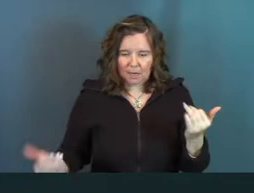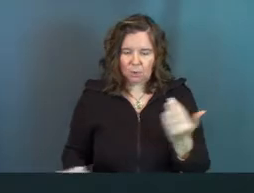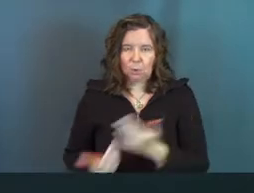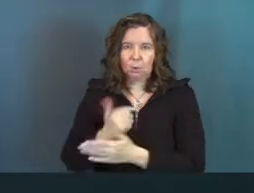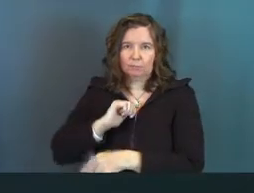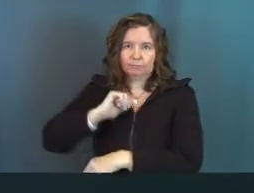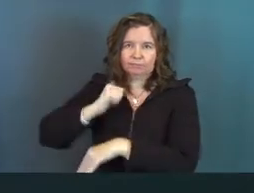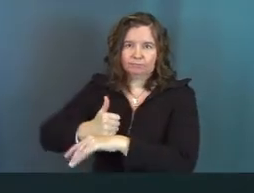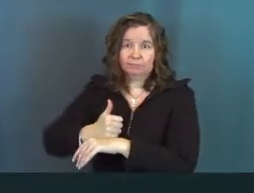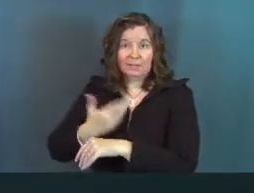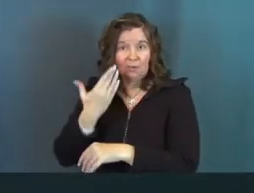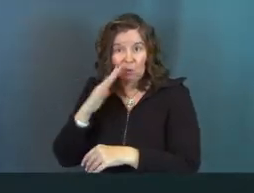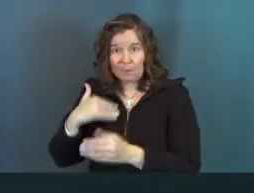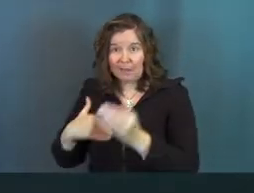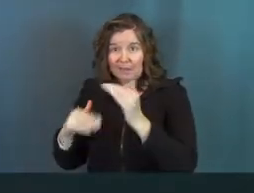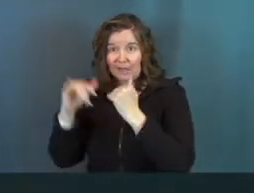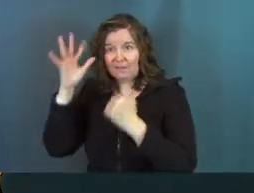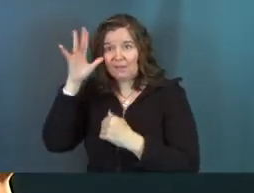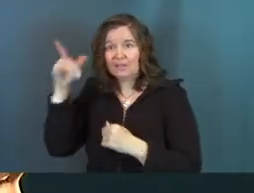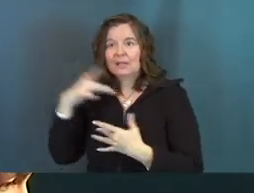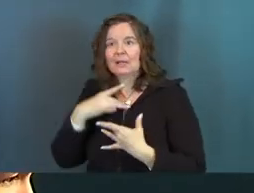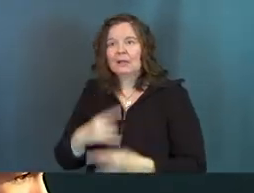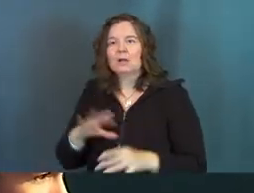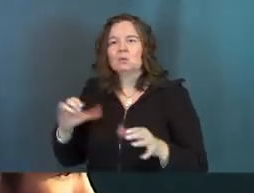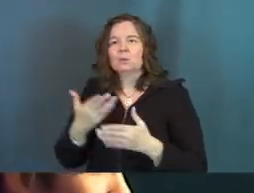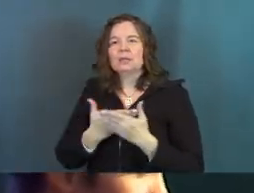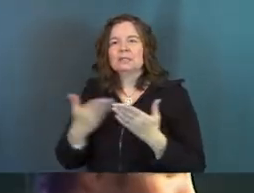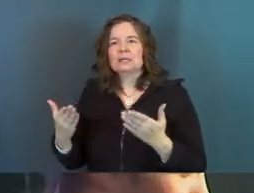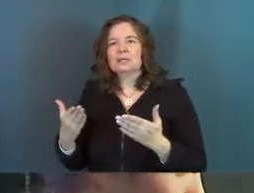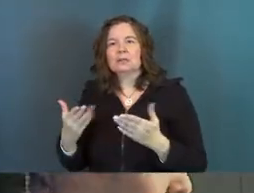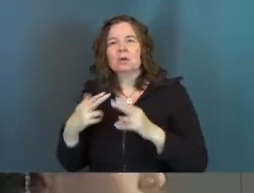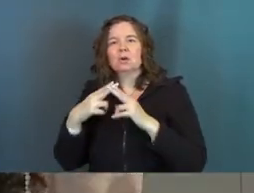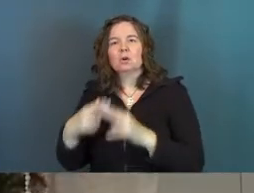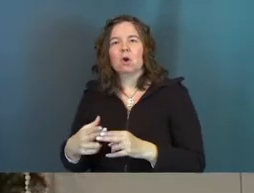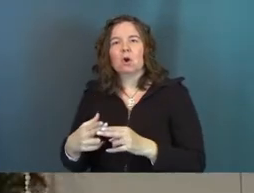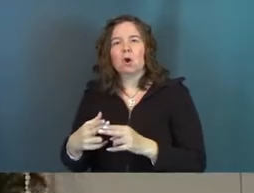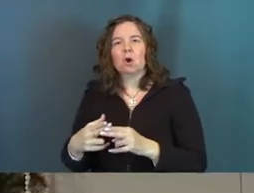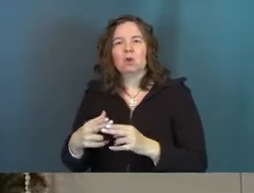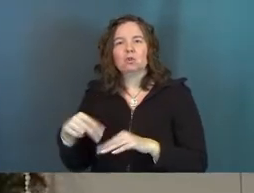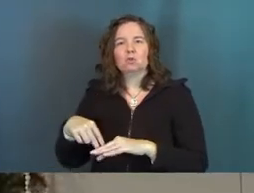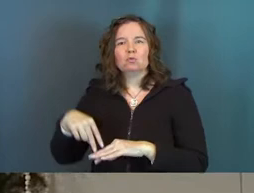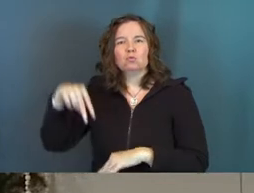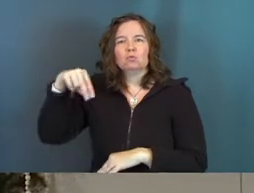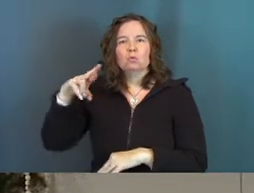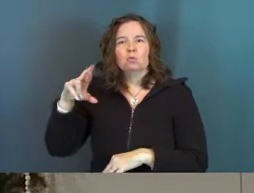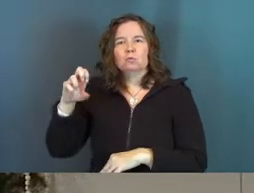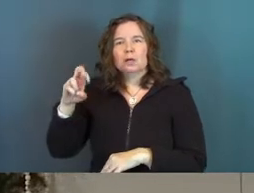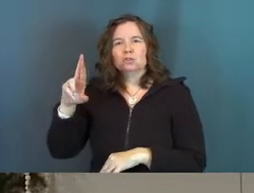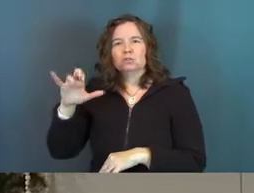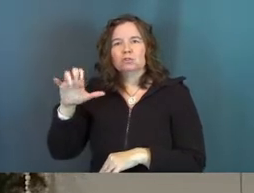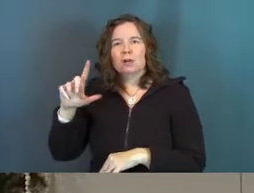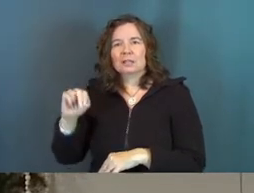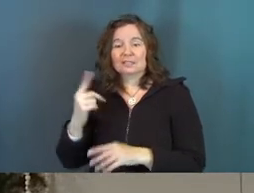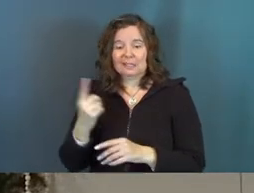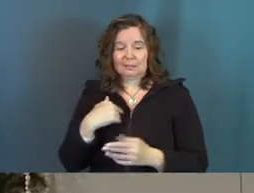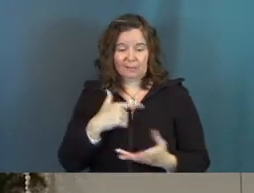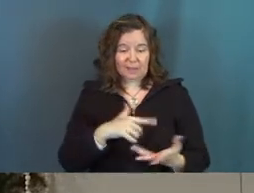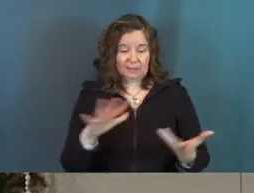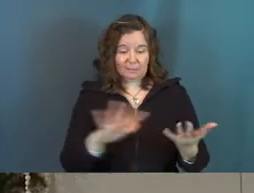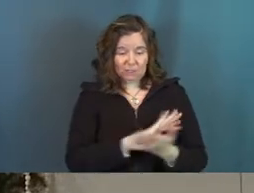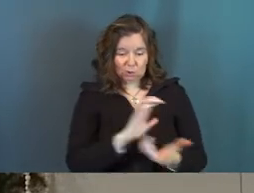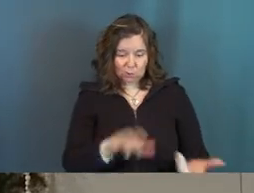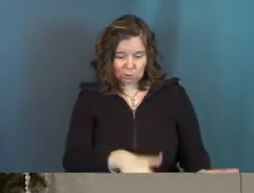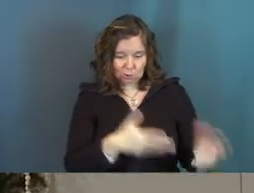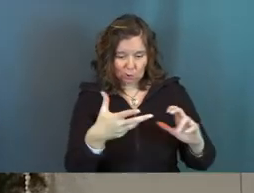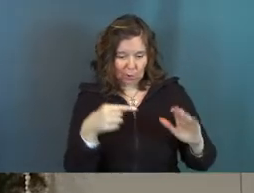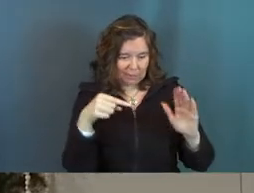brand new. If you don't know this about our Heavenly Father, he likes to do this thing called resurrection, and he takes something that has been just completely